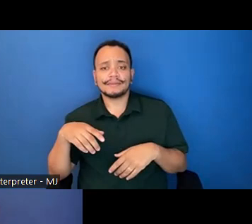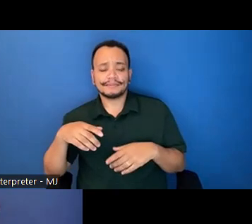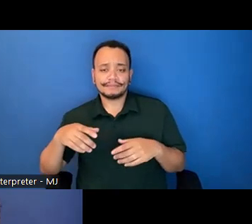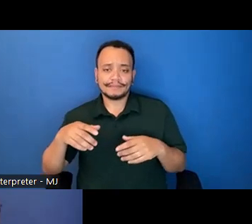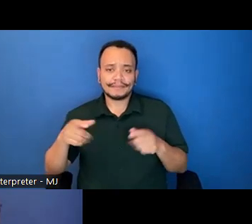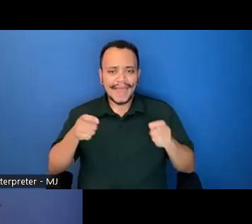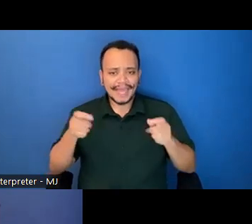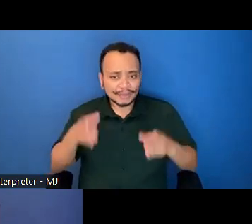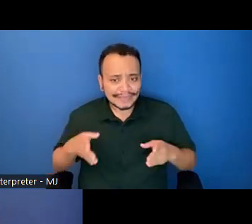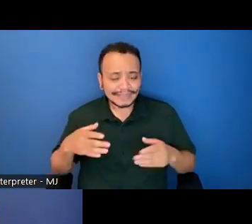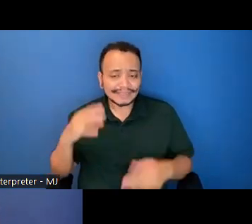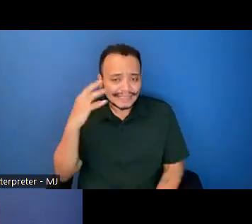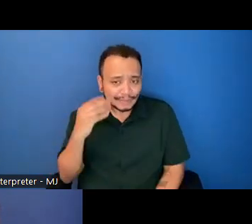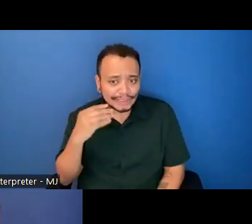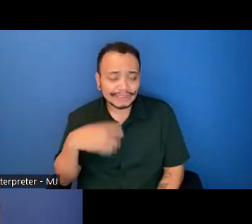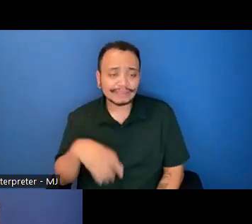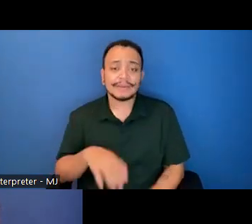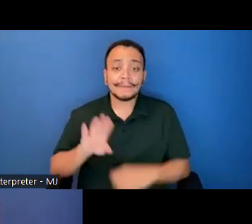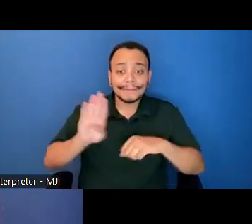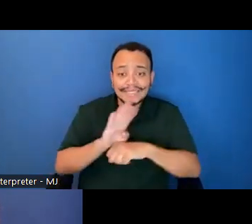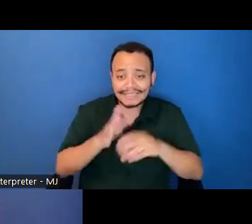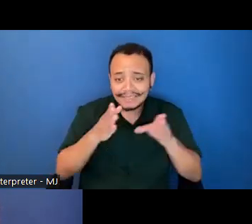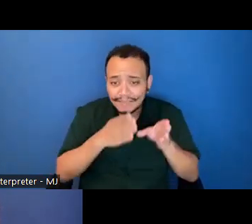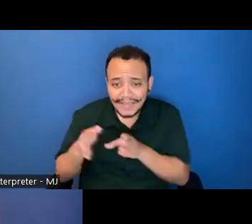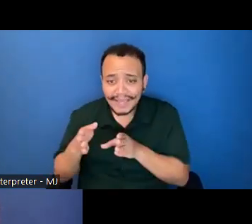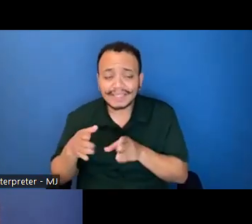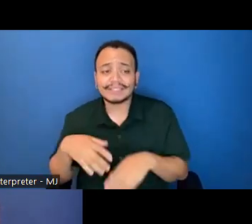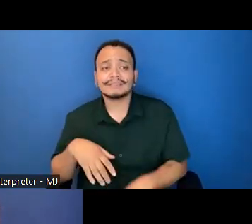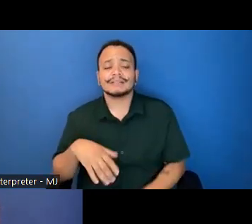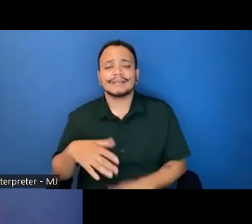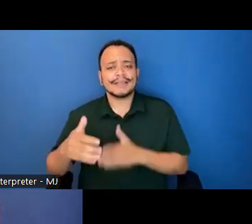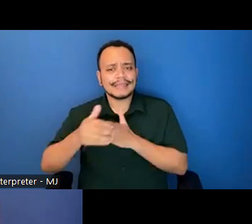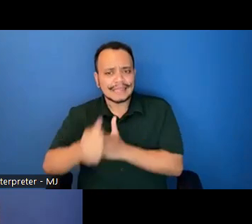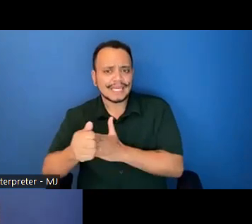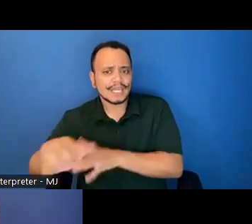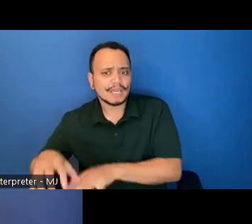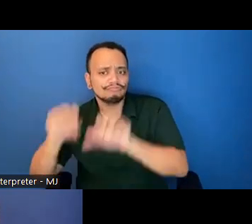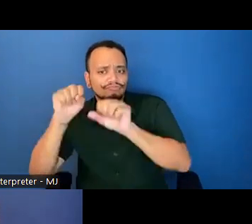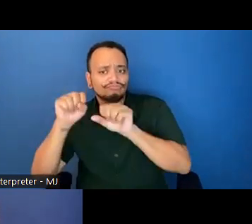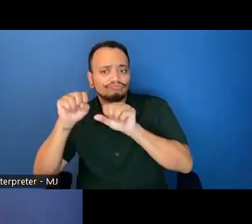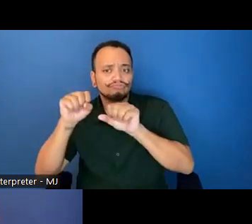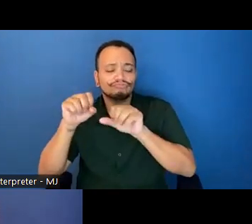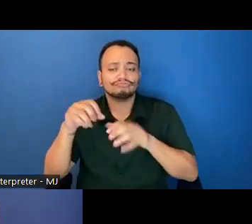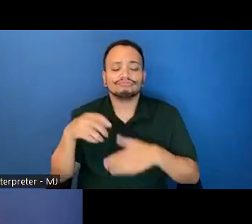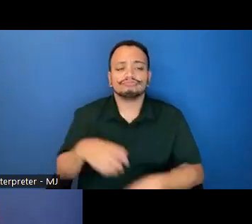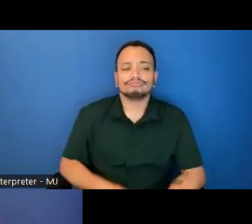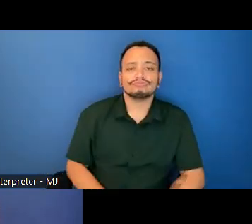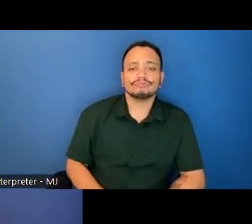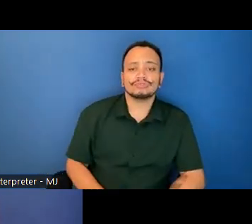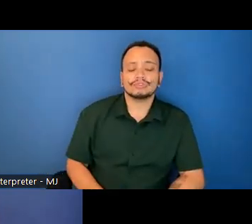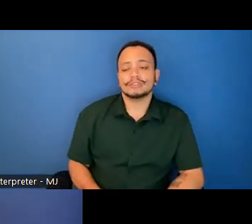and leadership? If you're beginner, you might be able to like complete a timesheet,